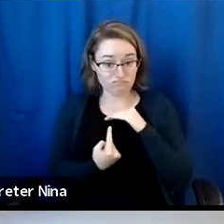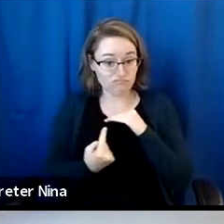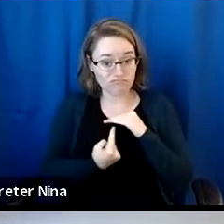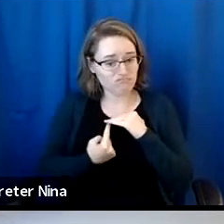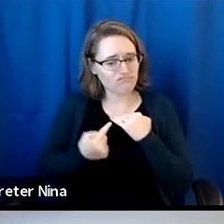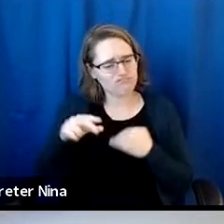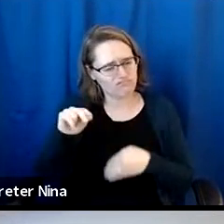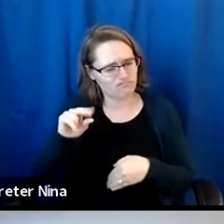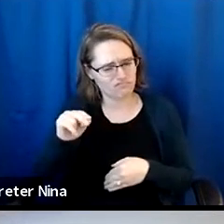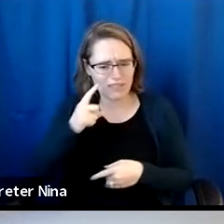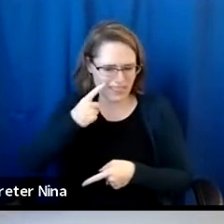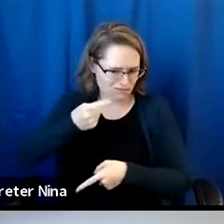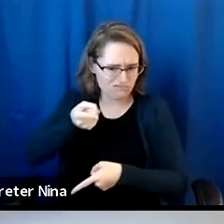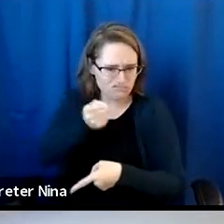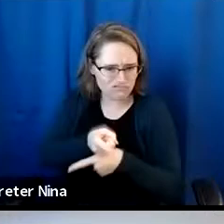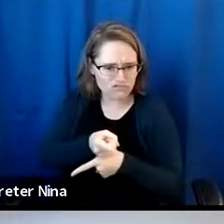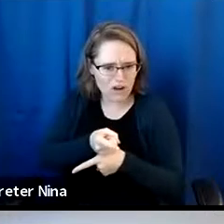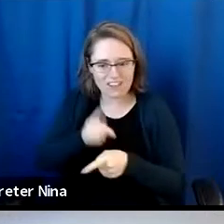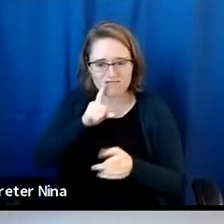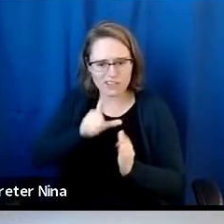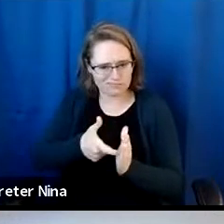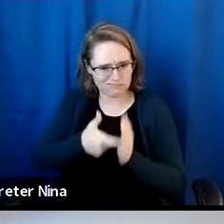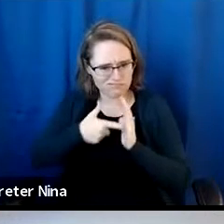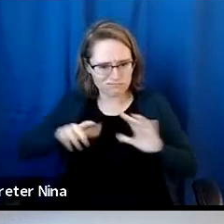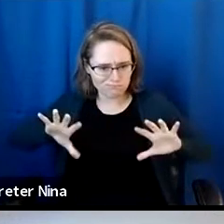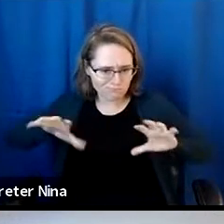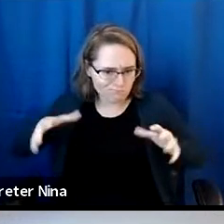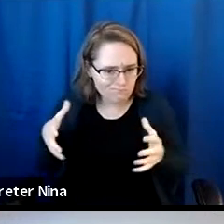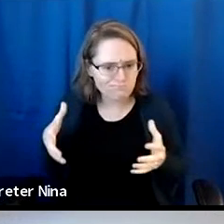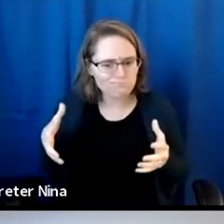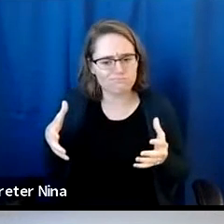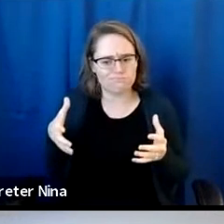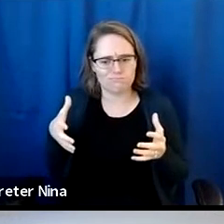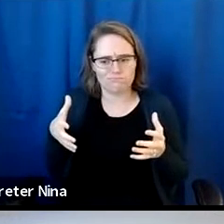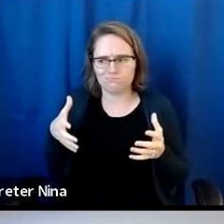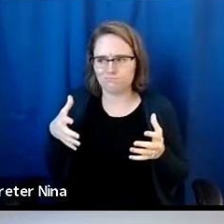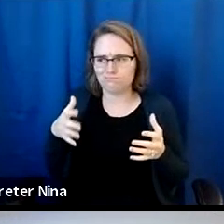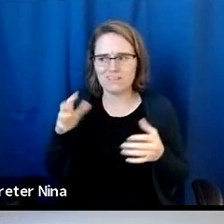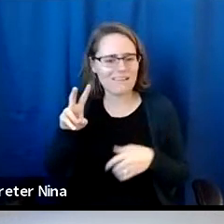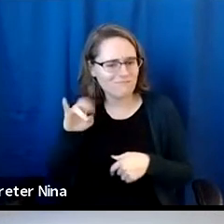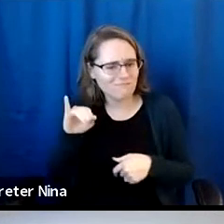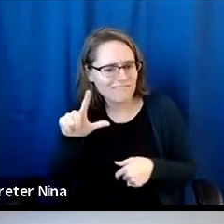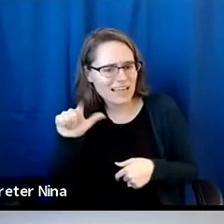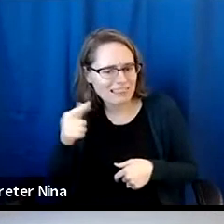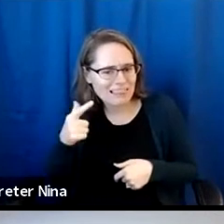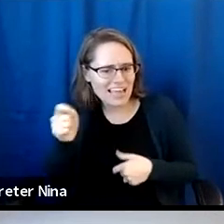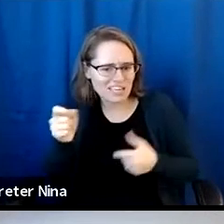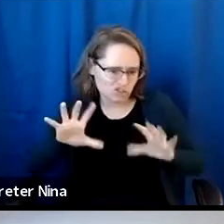think you're right. It really does take that concept of a village to move